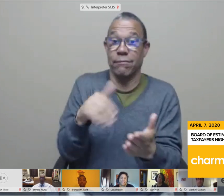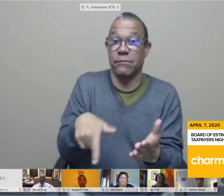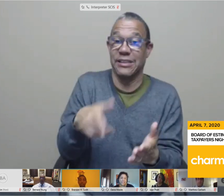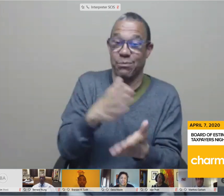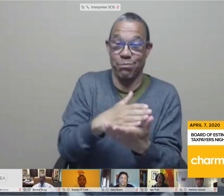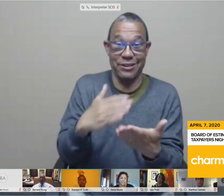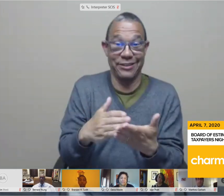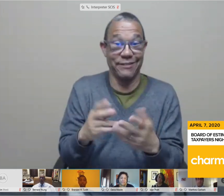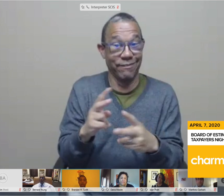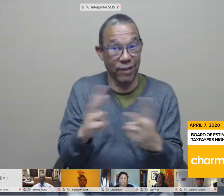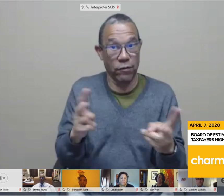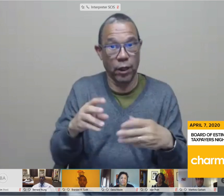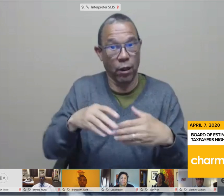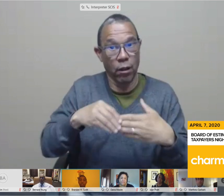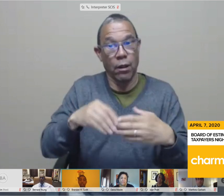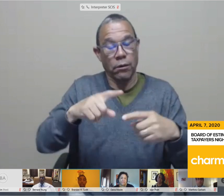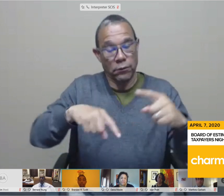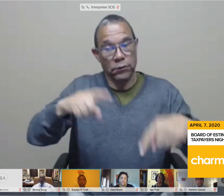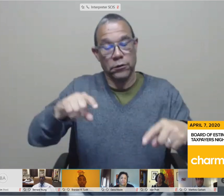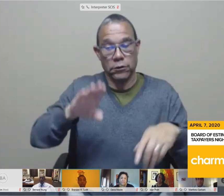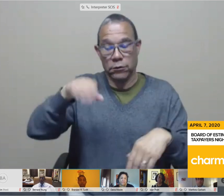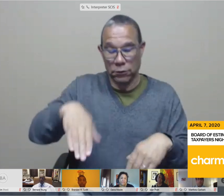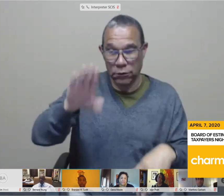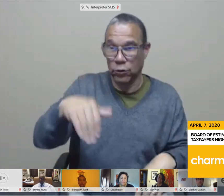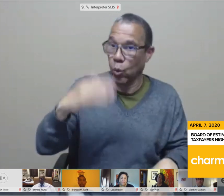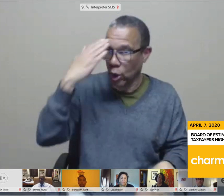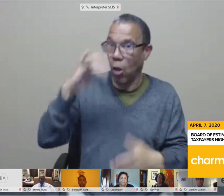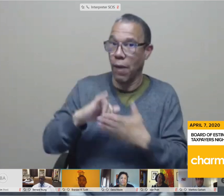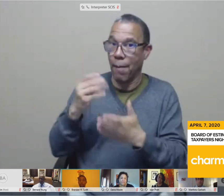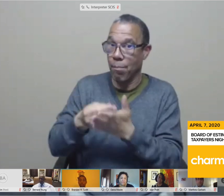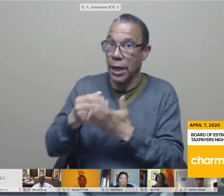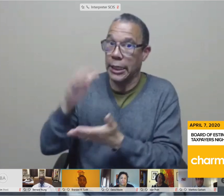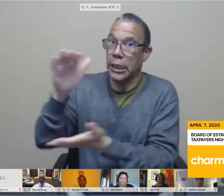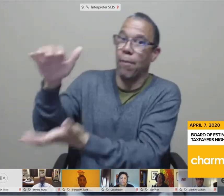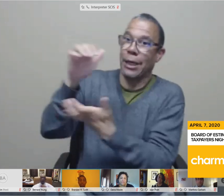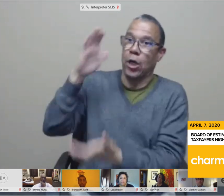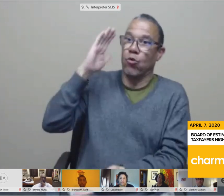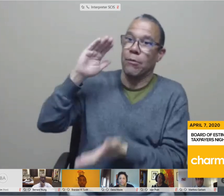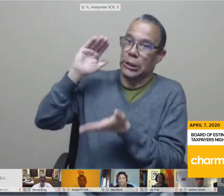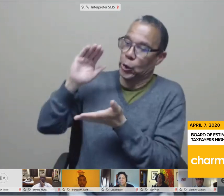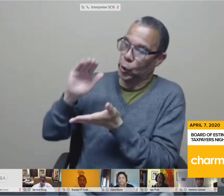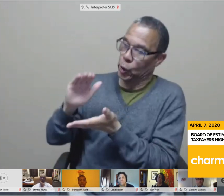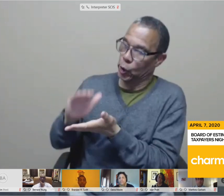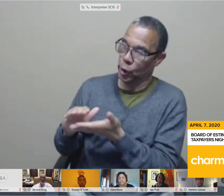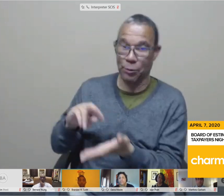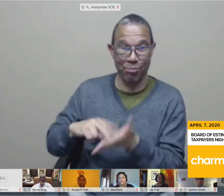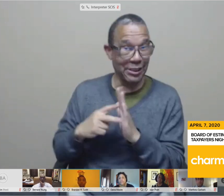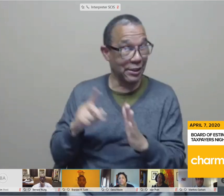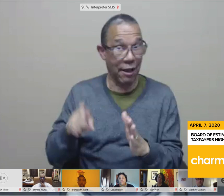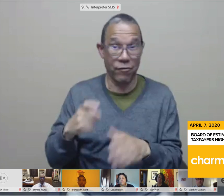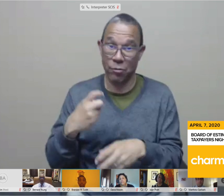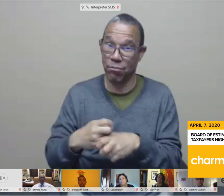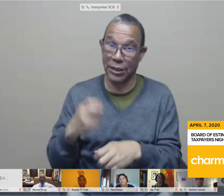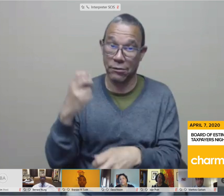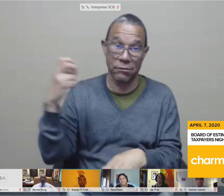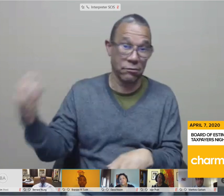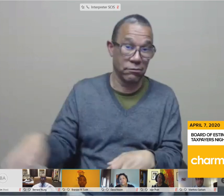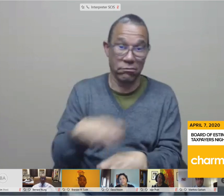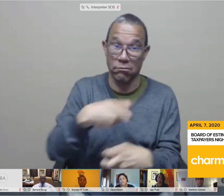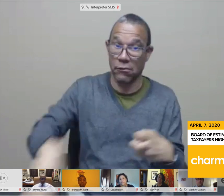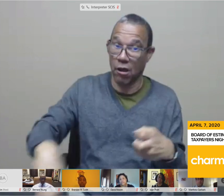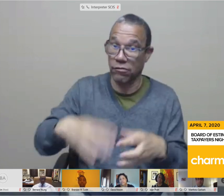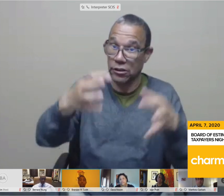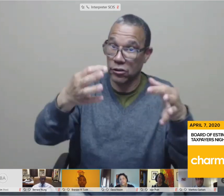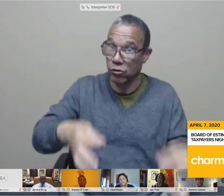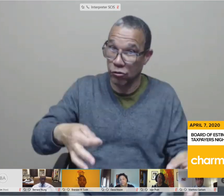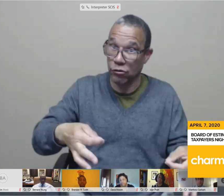very much in flux. We know revenue will be down. We are going to have to make tough decisions to move forward. And although we know this and we